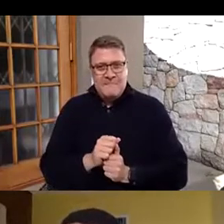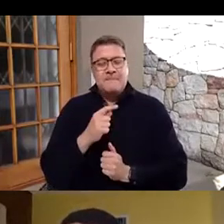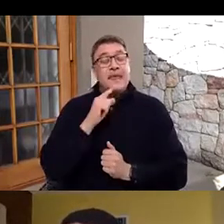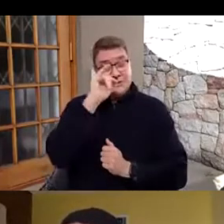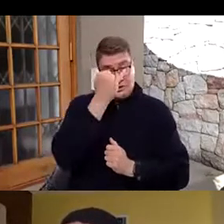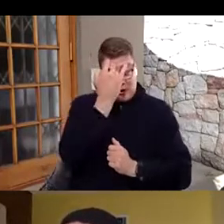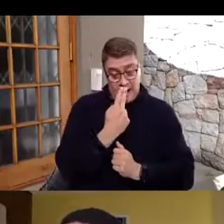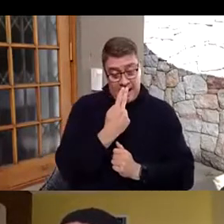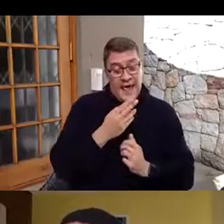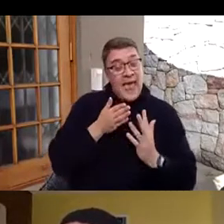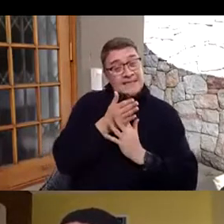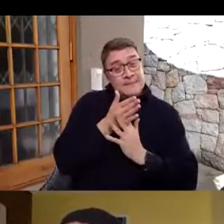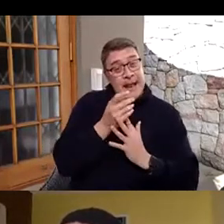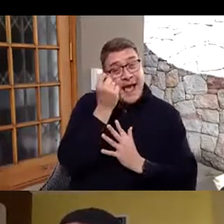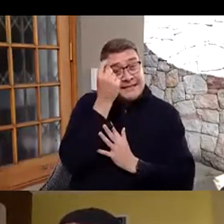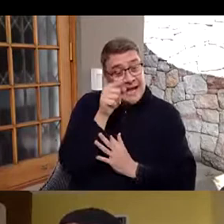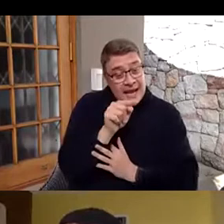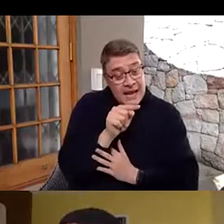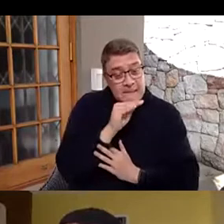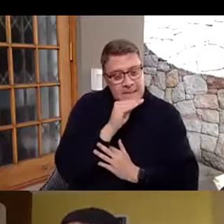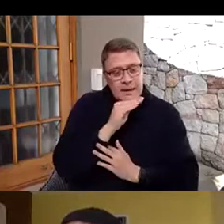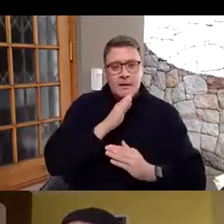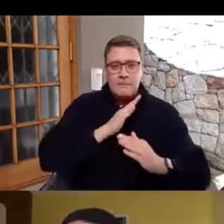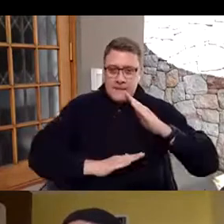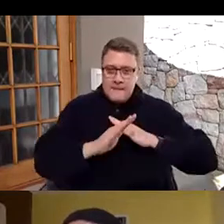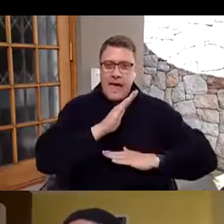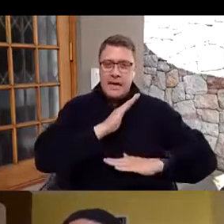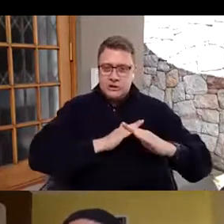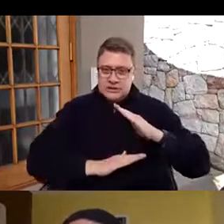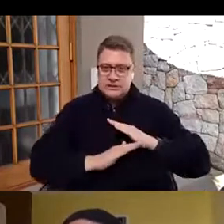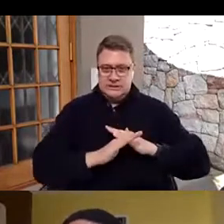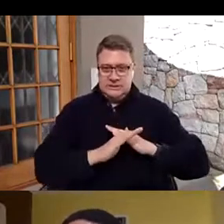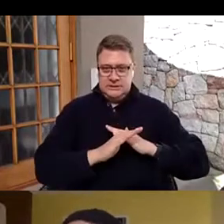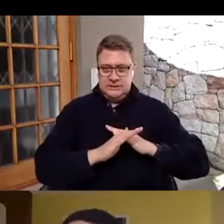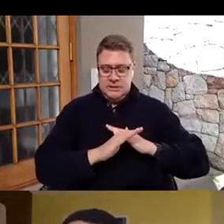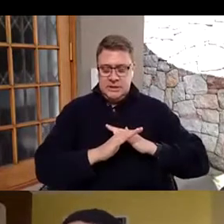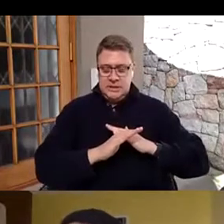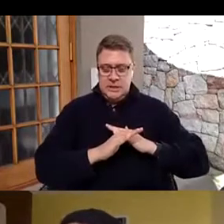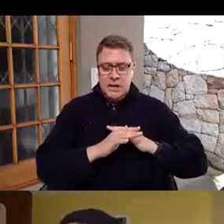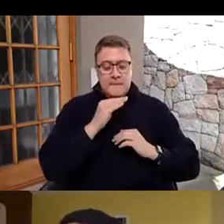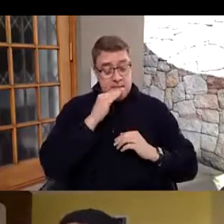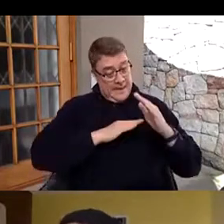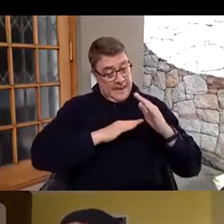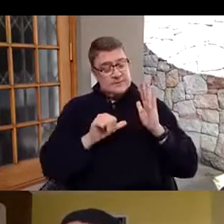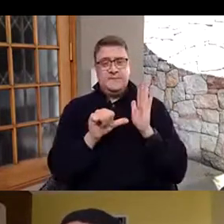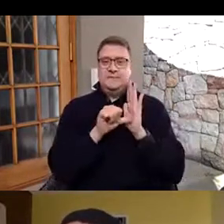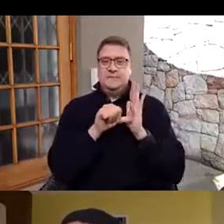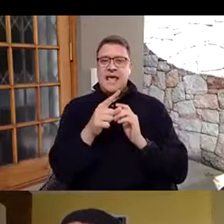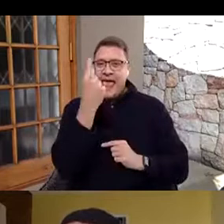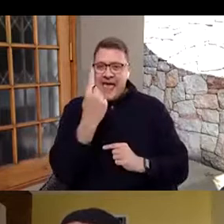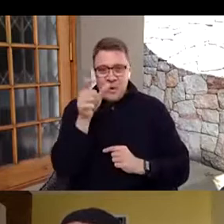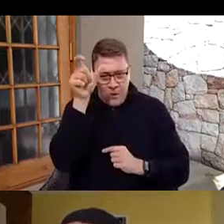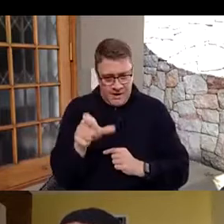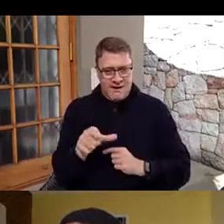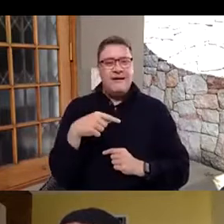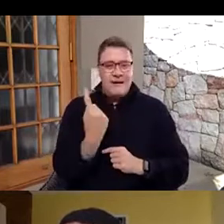understanding accessibility means being patient as well, because I think every one of the panelists here can identify